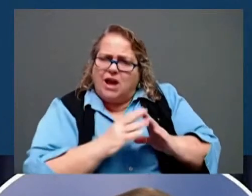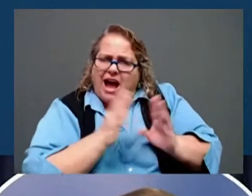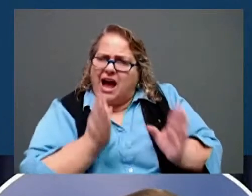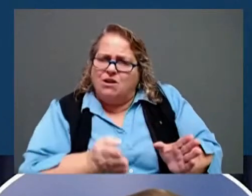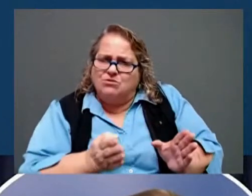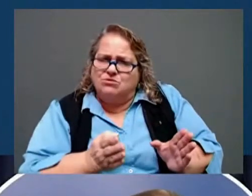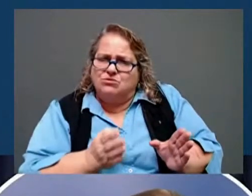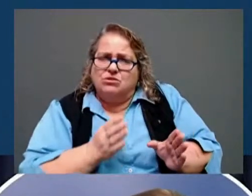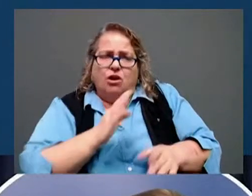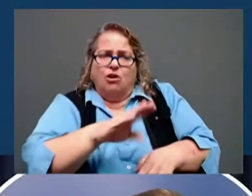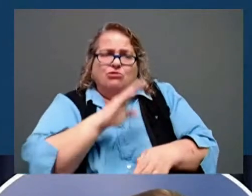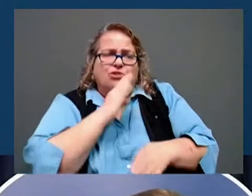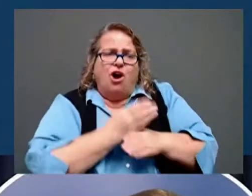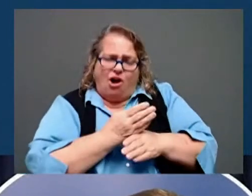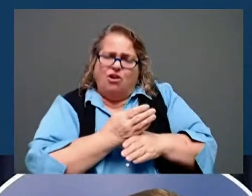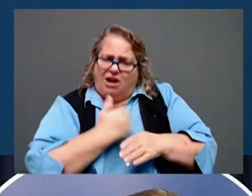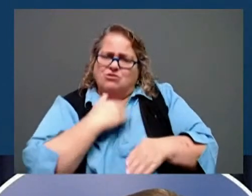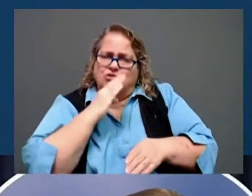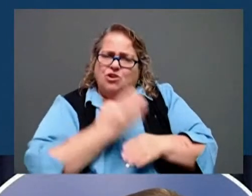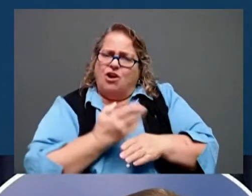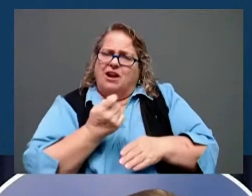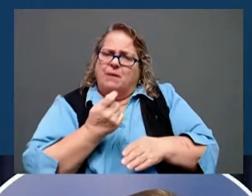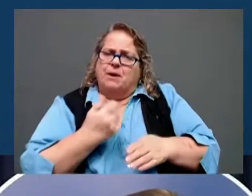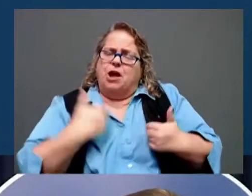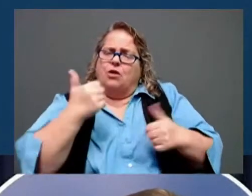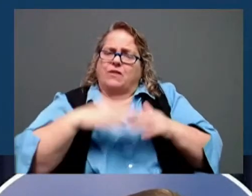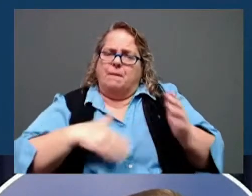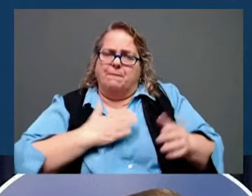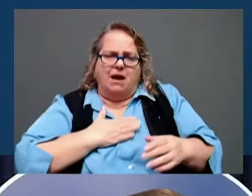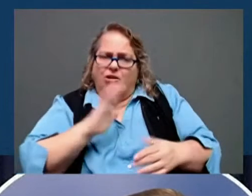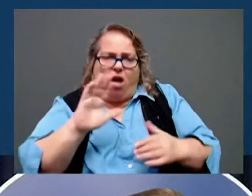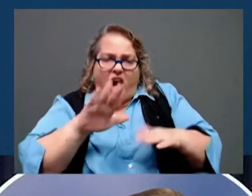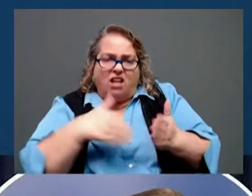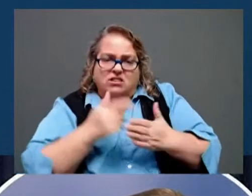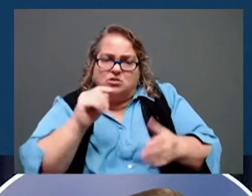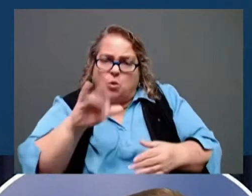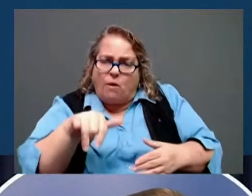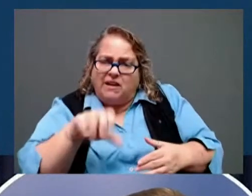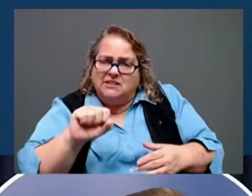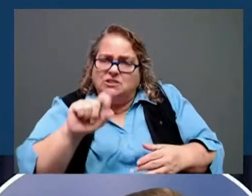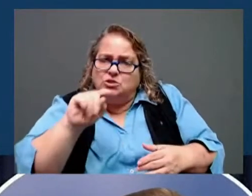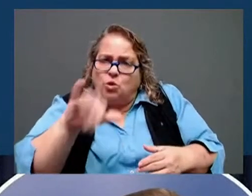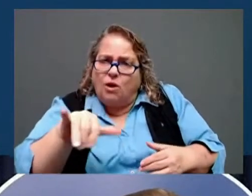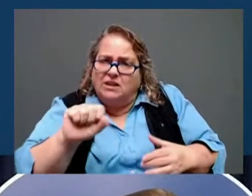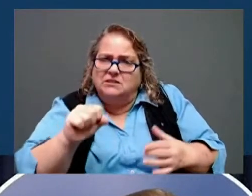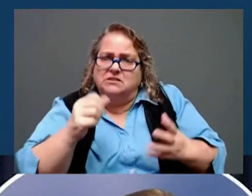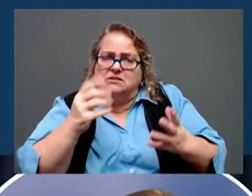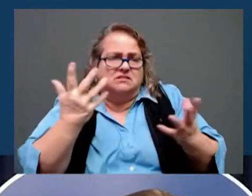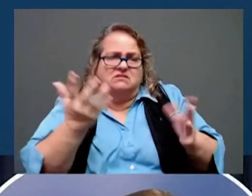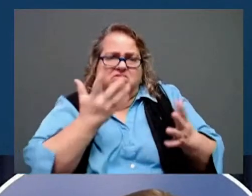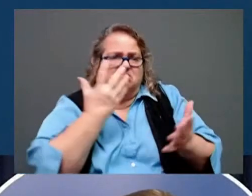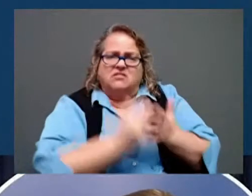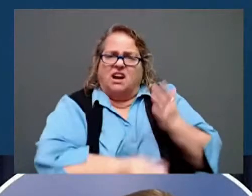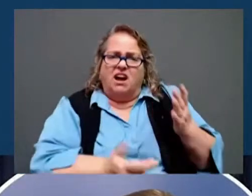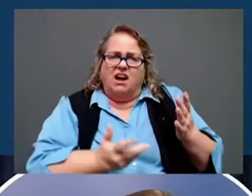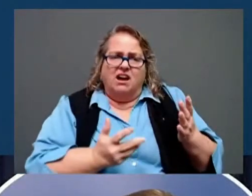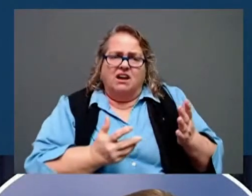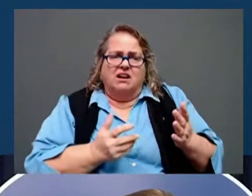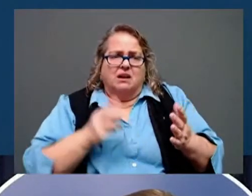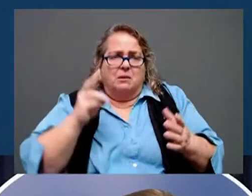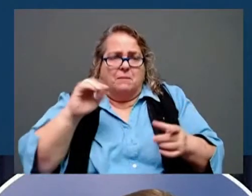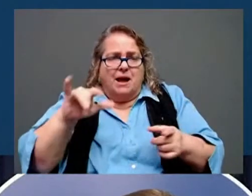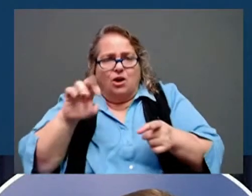gone. Those are her, I mean, just wiped out. There's a mayor in the back in the